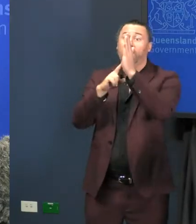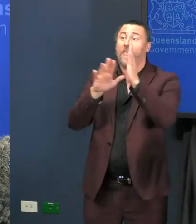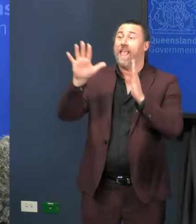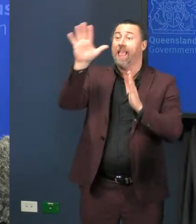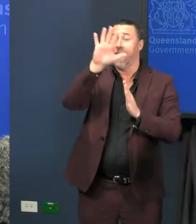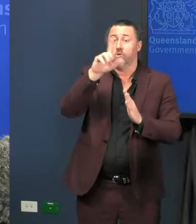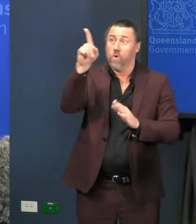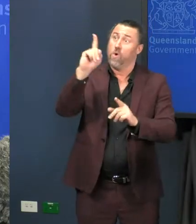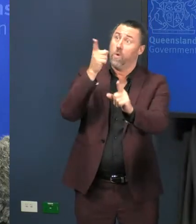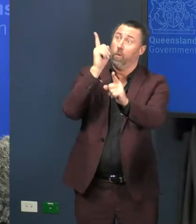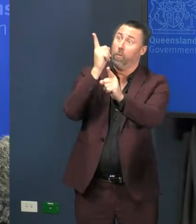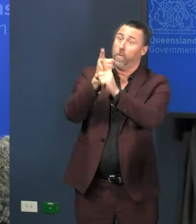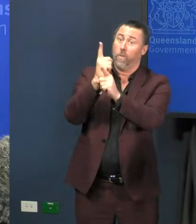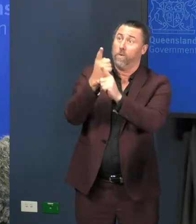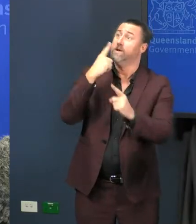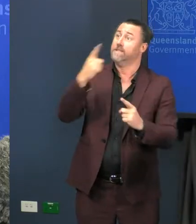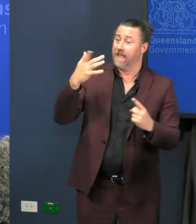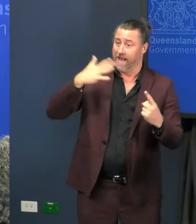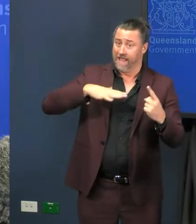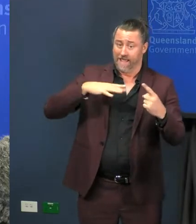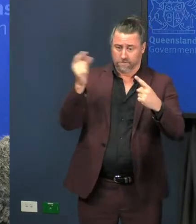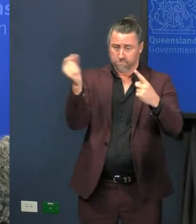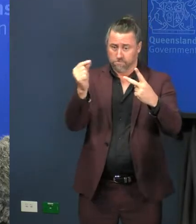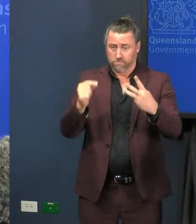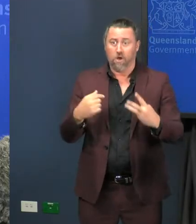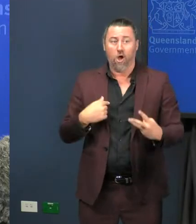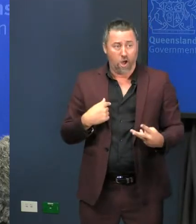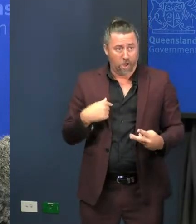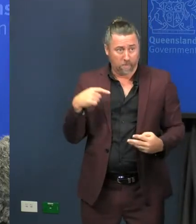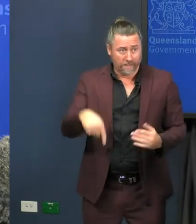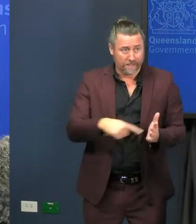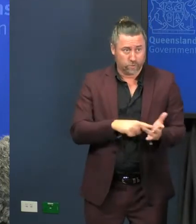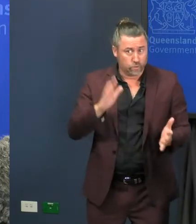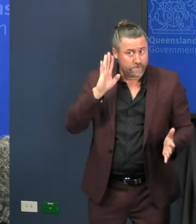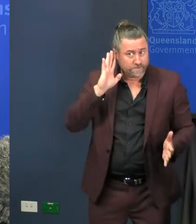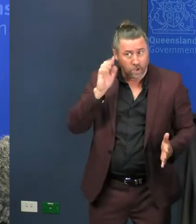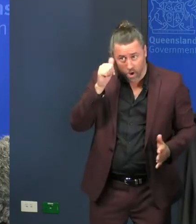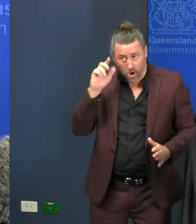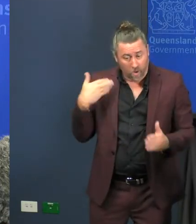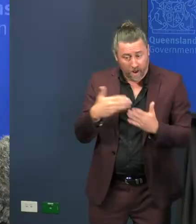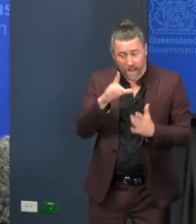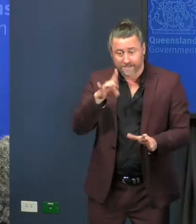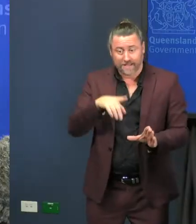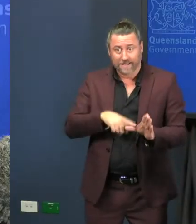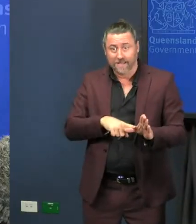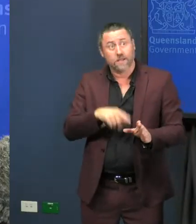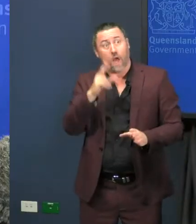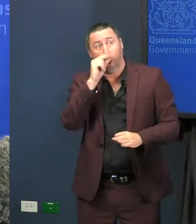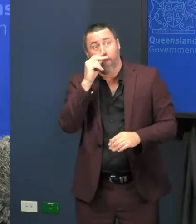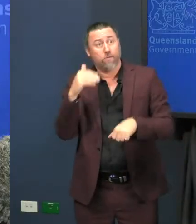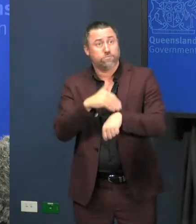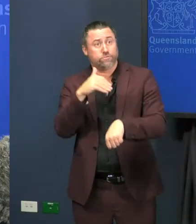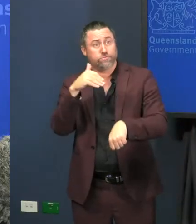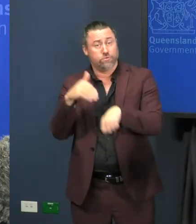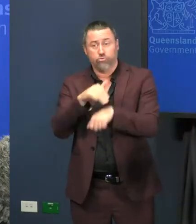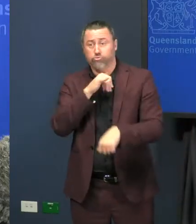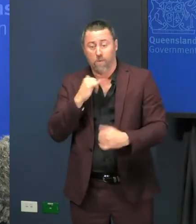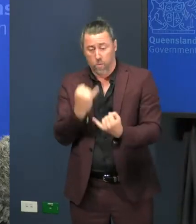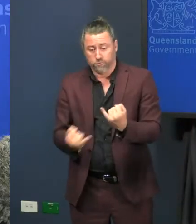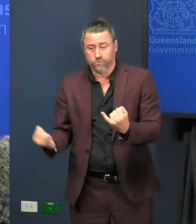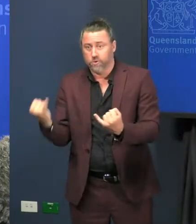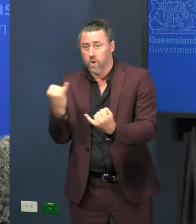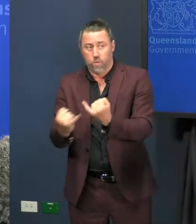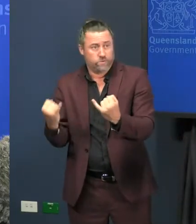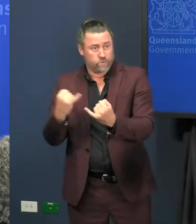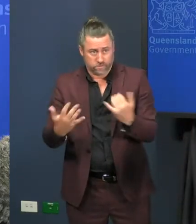I understand how tough things have been with youth crime over the last decade. And I can assure residents that I have one focus, and that